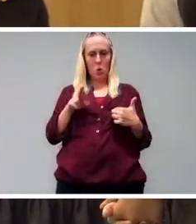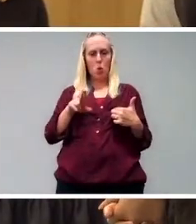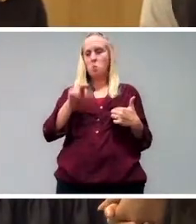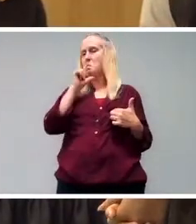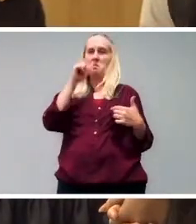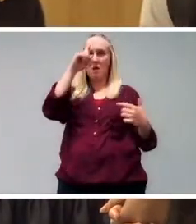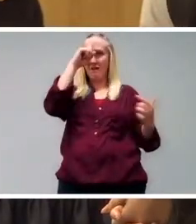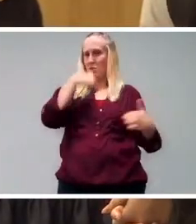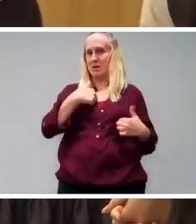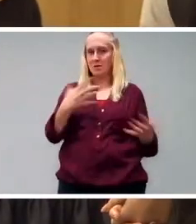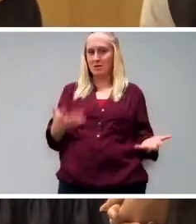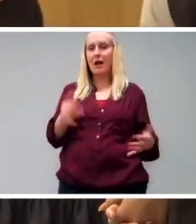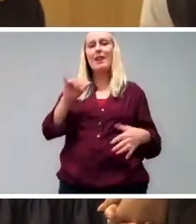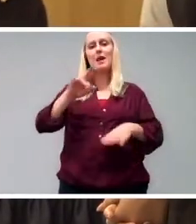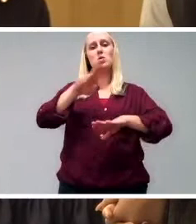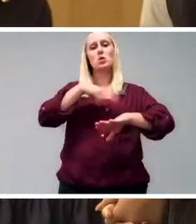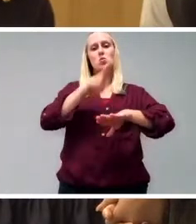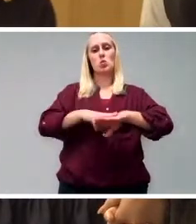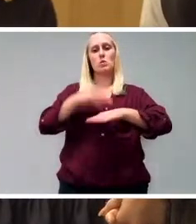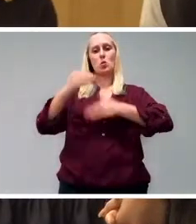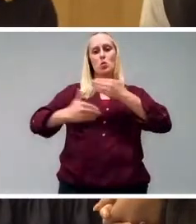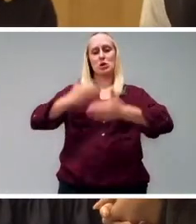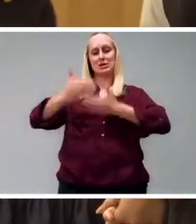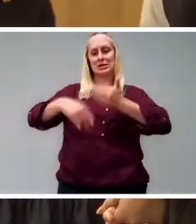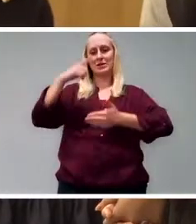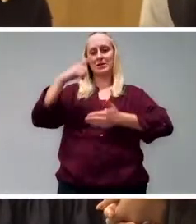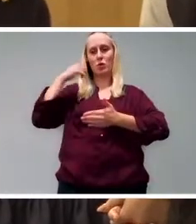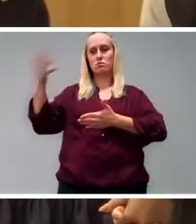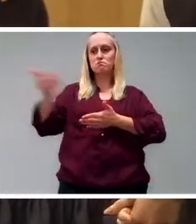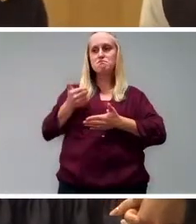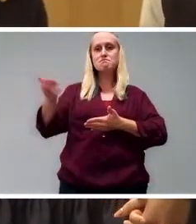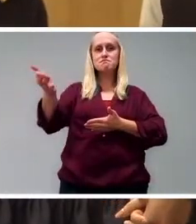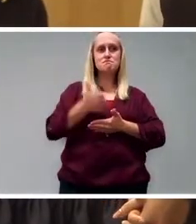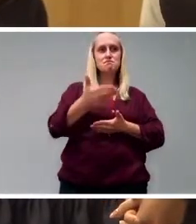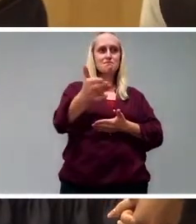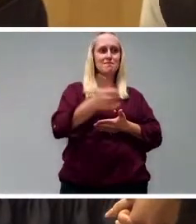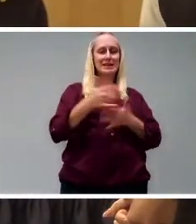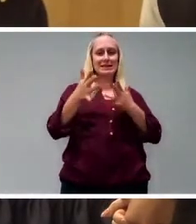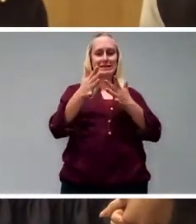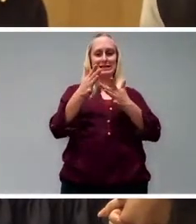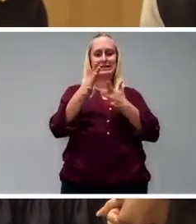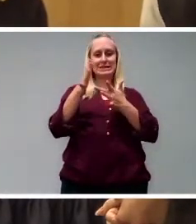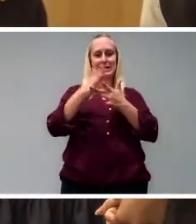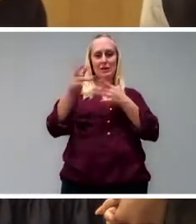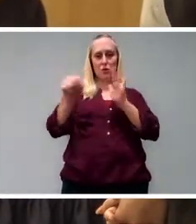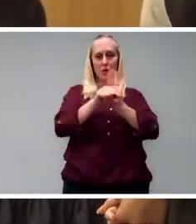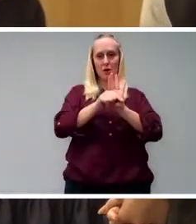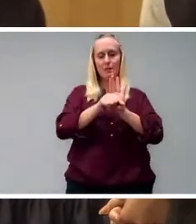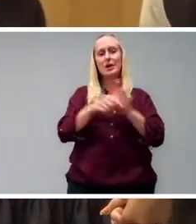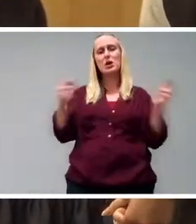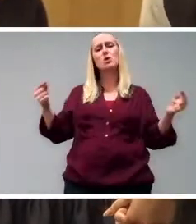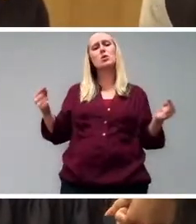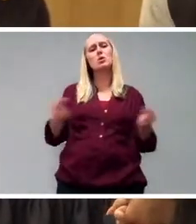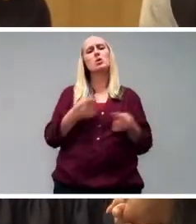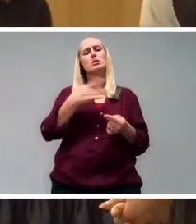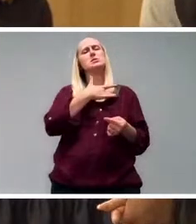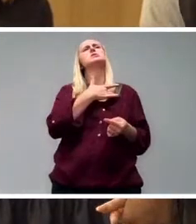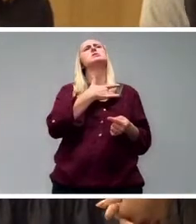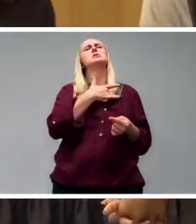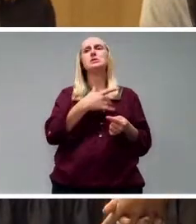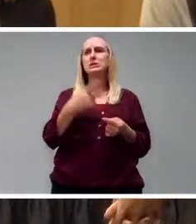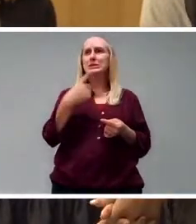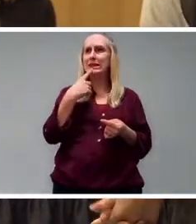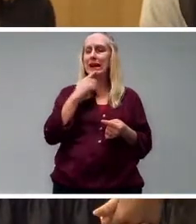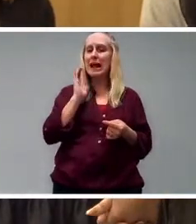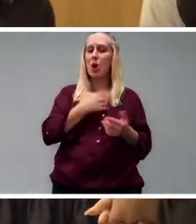that's our normal recruitment process. And, you know, it hurt me a little bit when these when these students said our classmates weren't aware because we